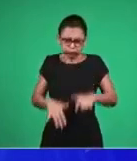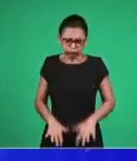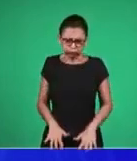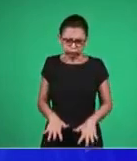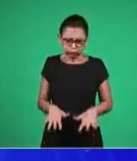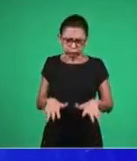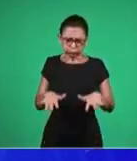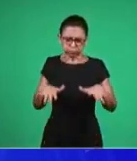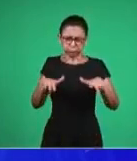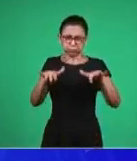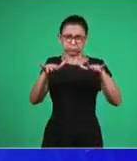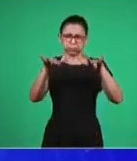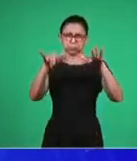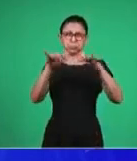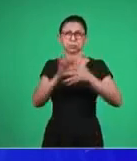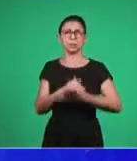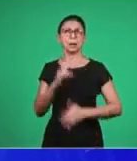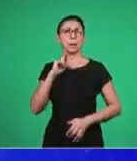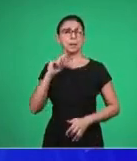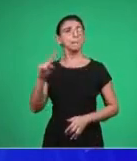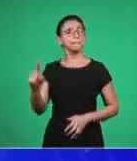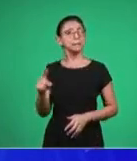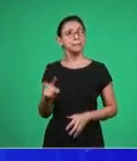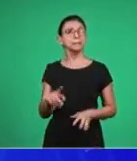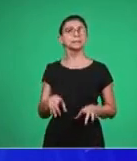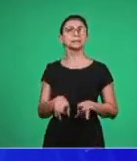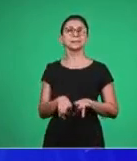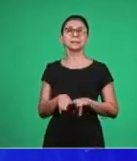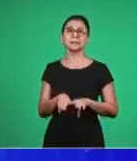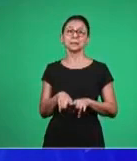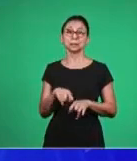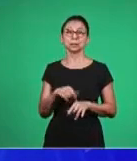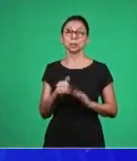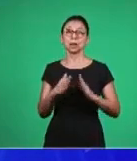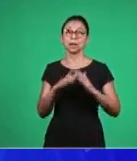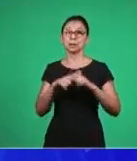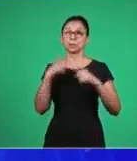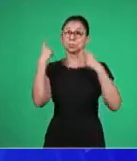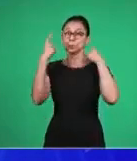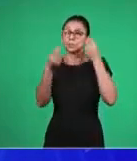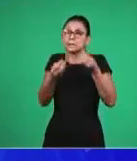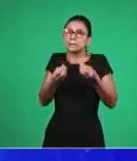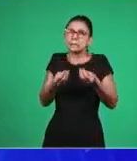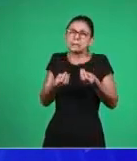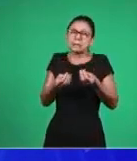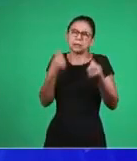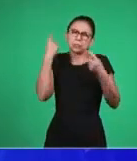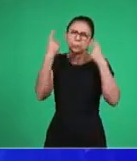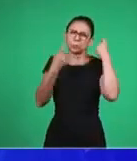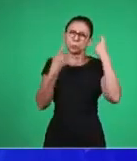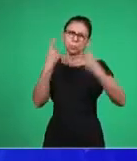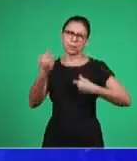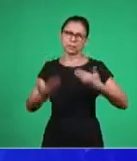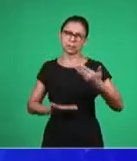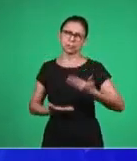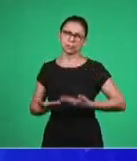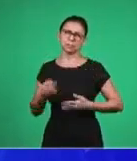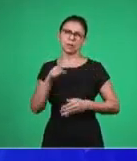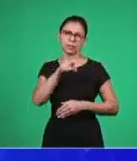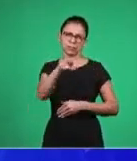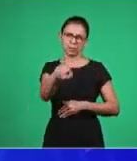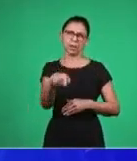heavy rain and flooding in Espírito Santo and Minas Gerais. The church is sensitive with this thing, and